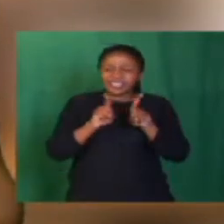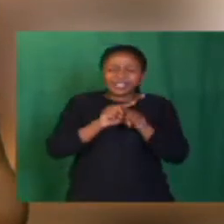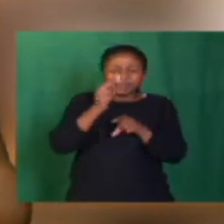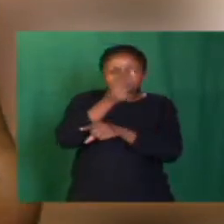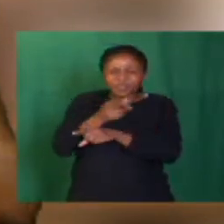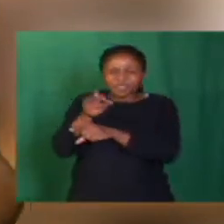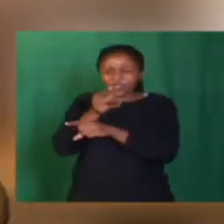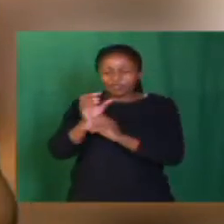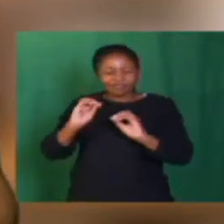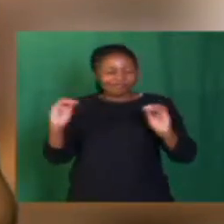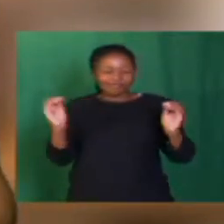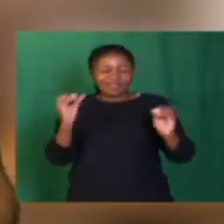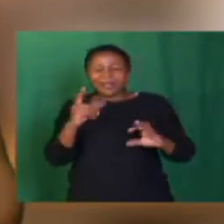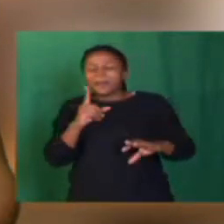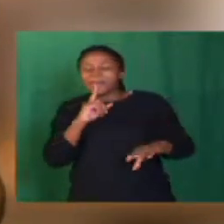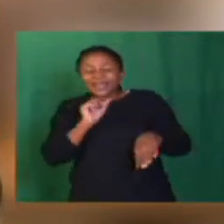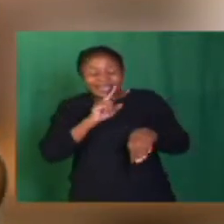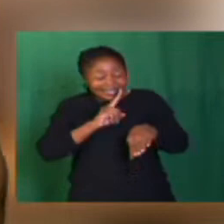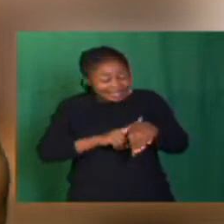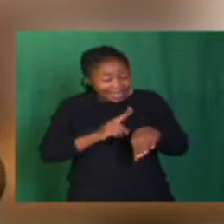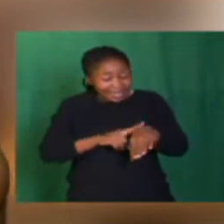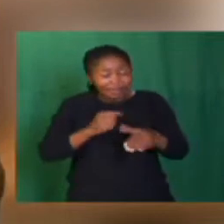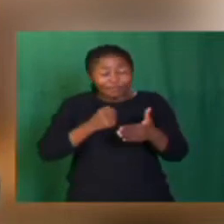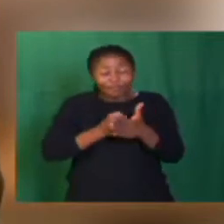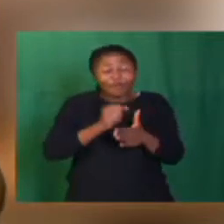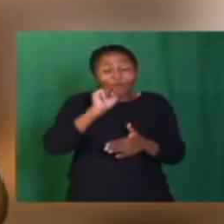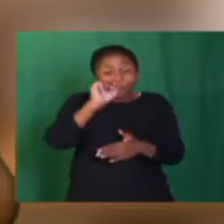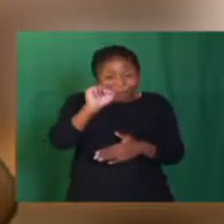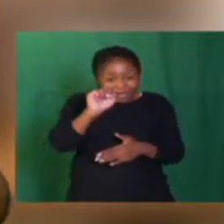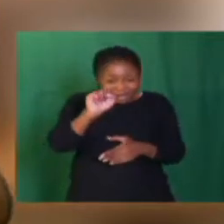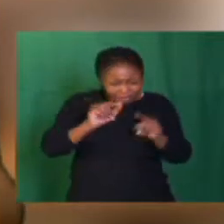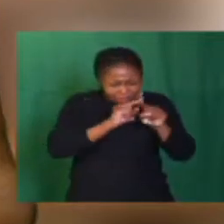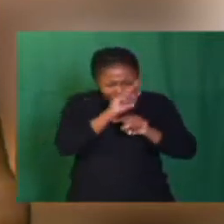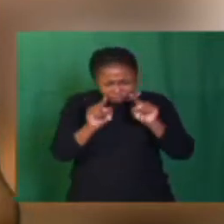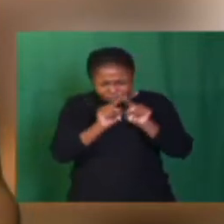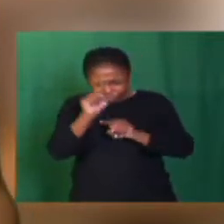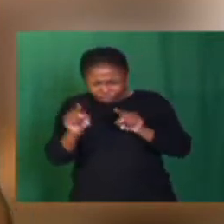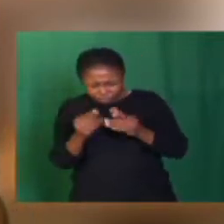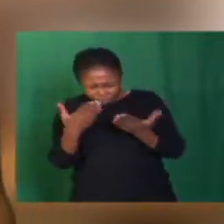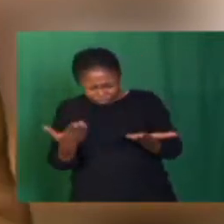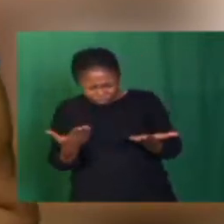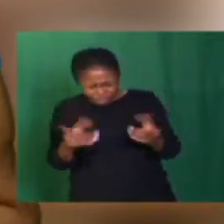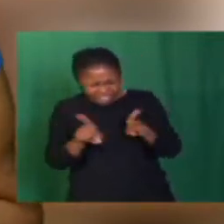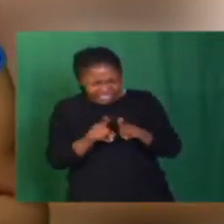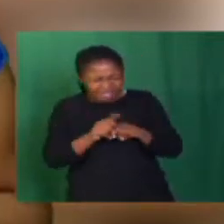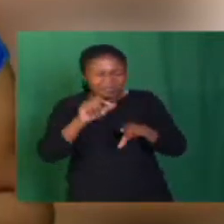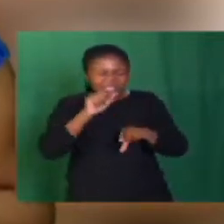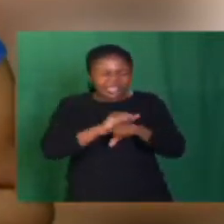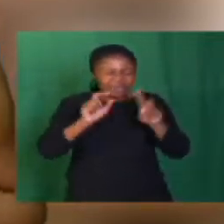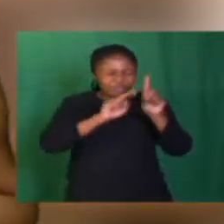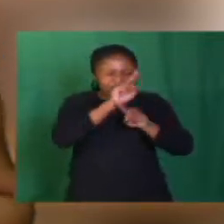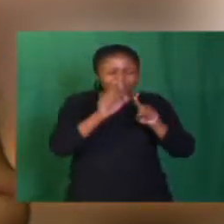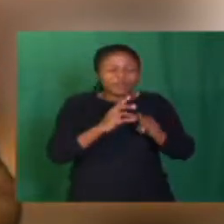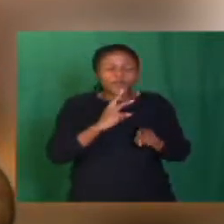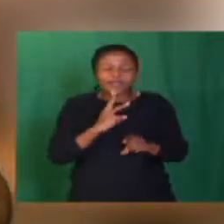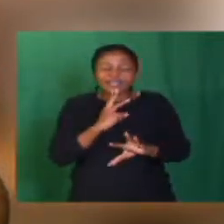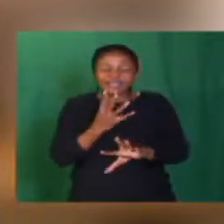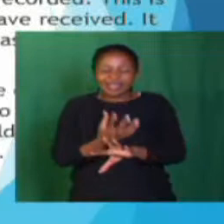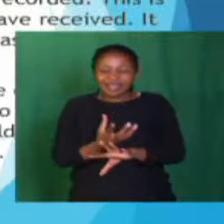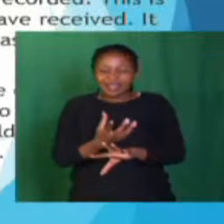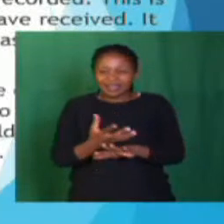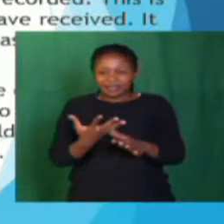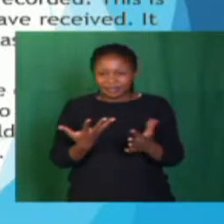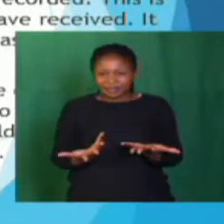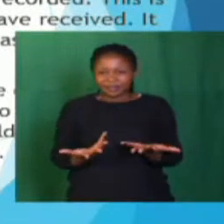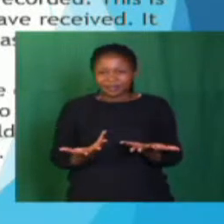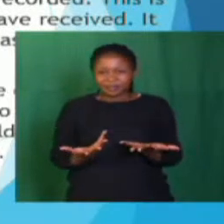your card and ask questions so that you also gain more confidence with the card that you have. Then we have the speaking